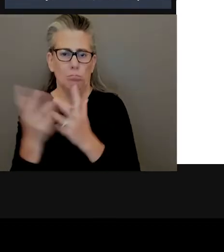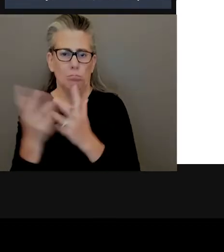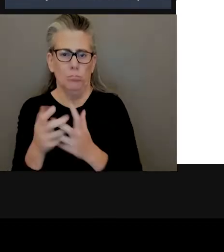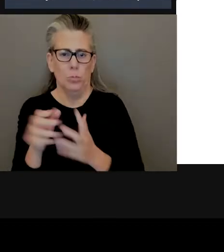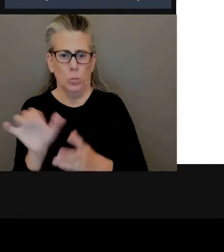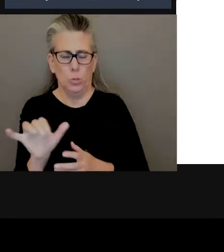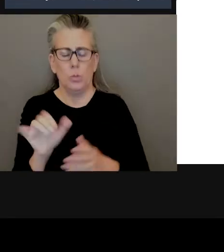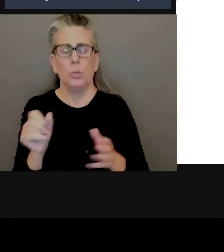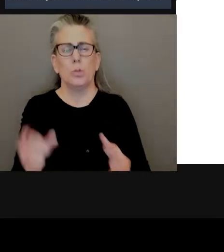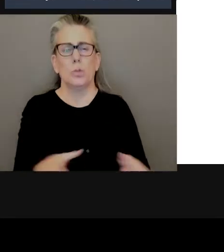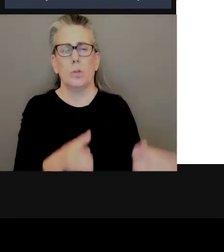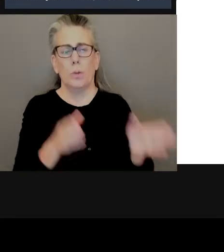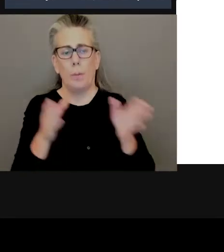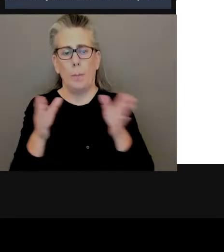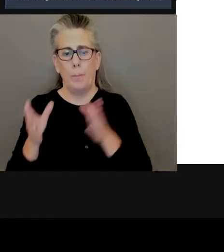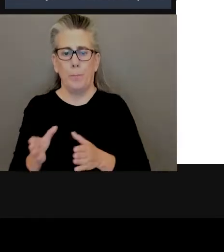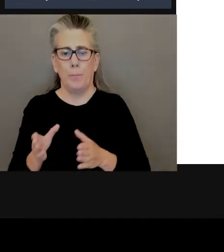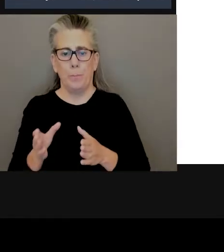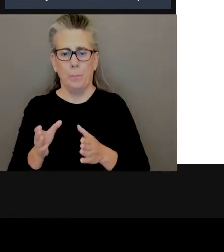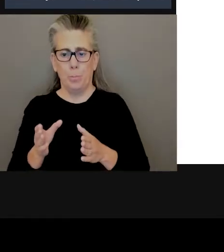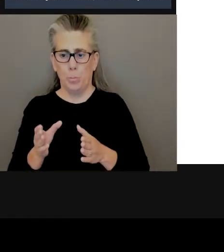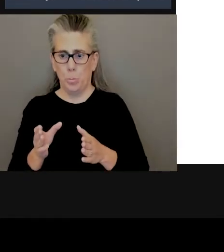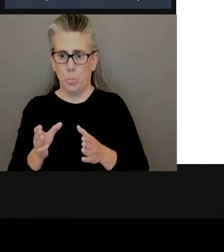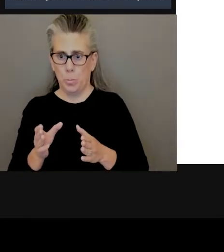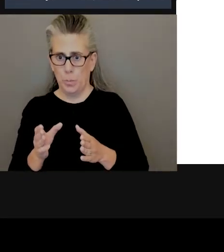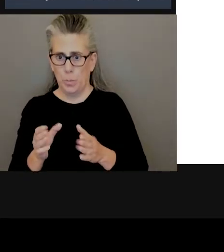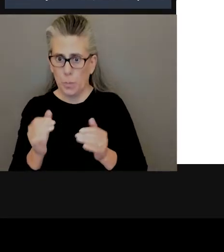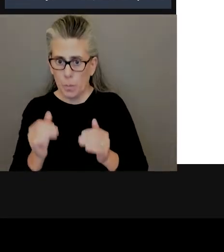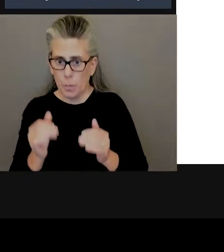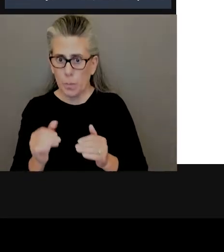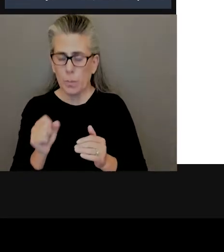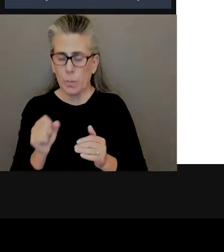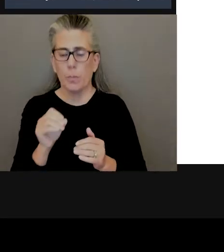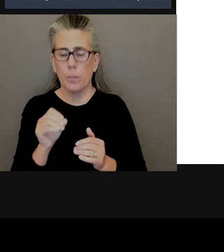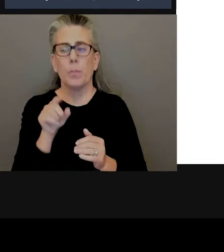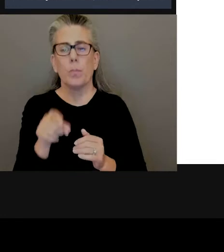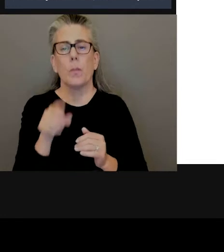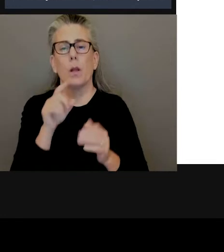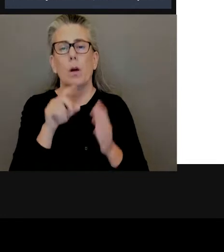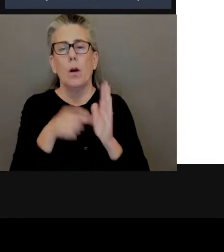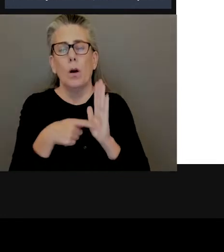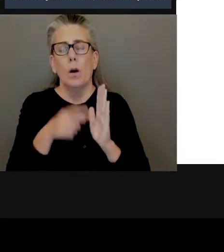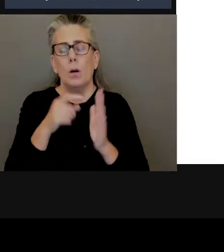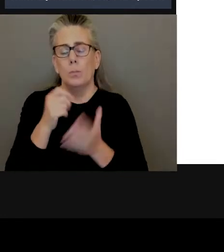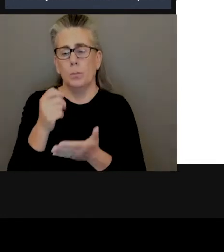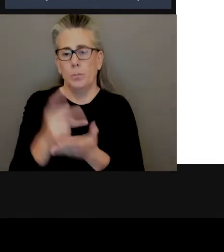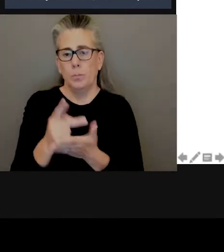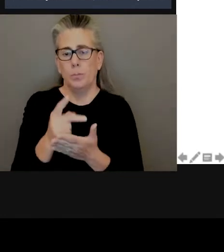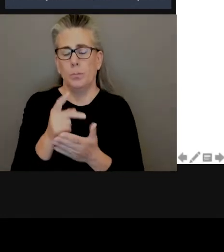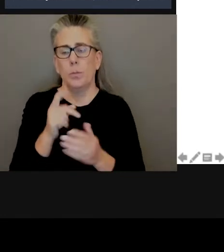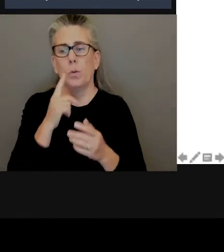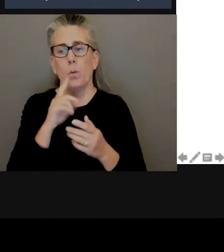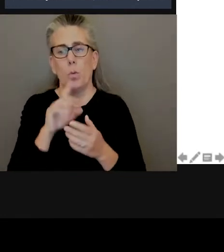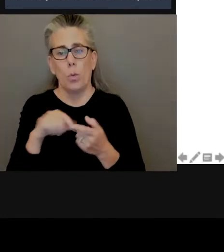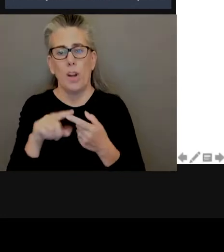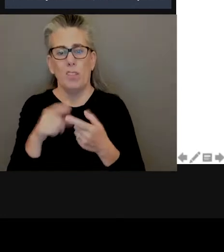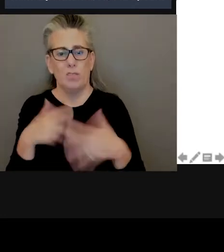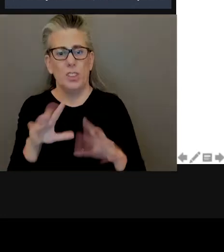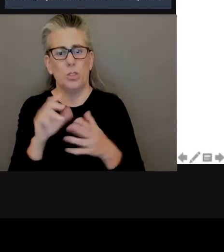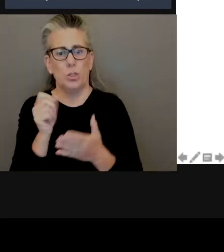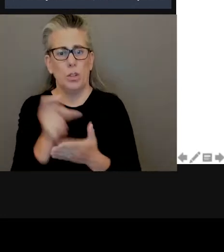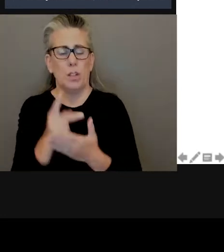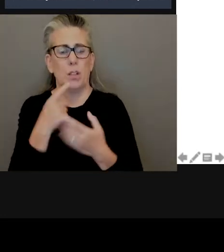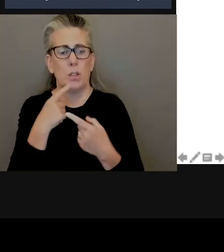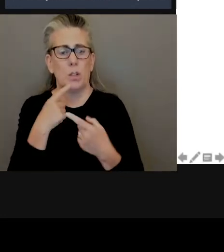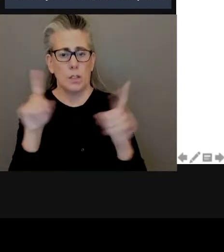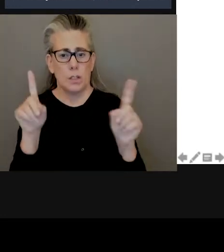domain certificate as well. Now, after the load balancer authenticates a user successfully, the load balancer redirects the user to